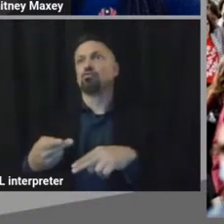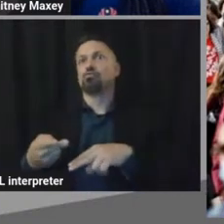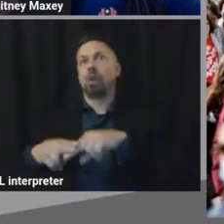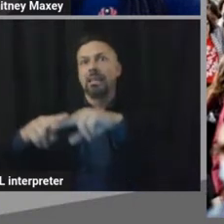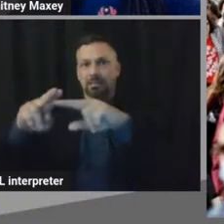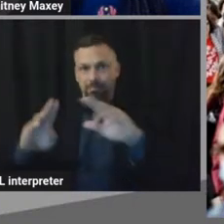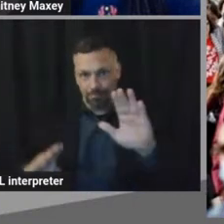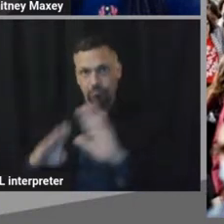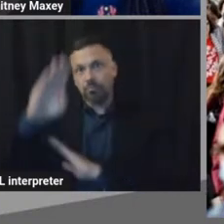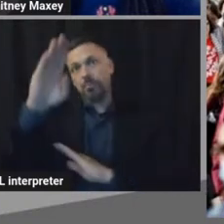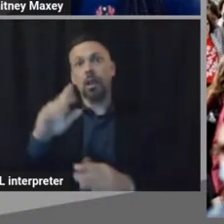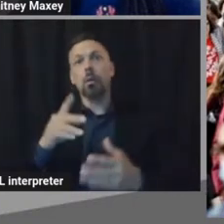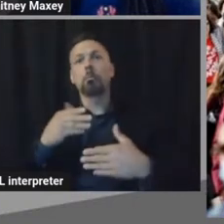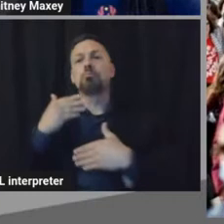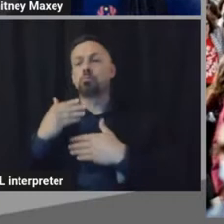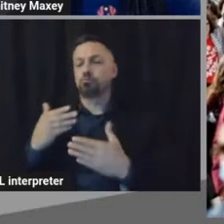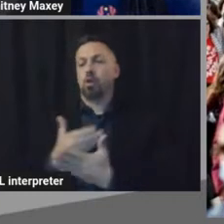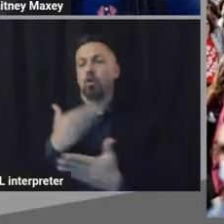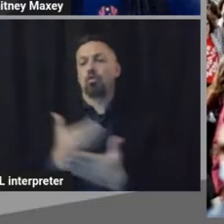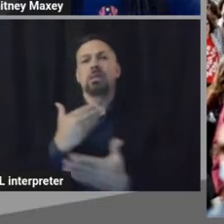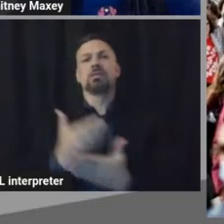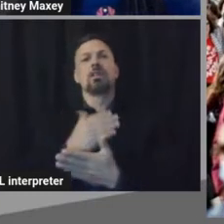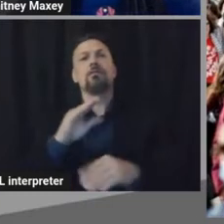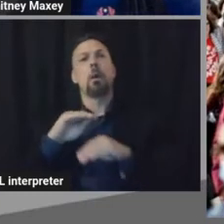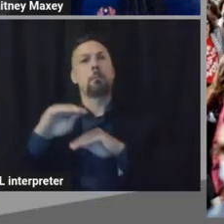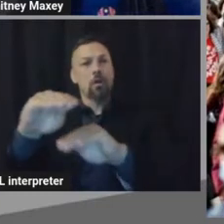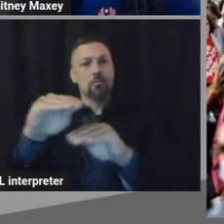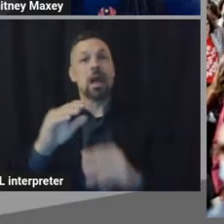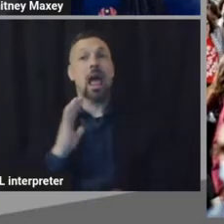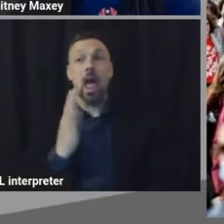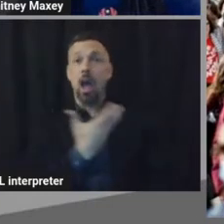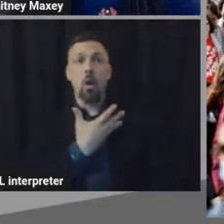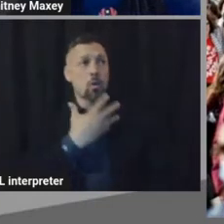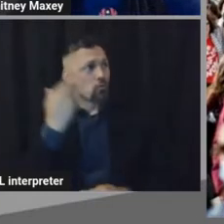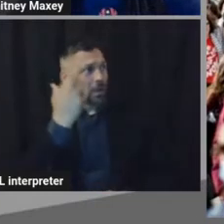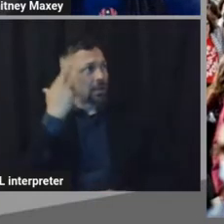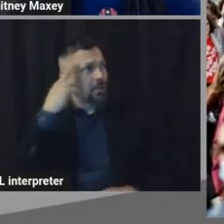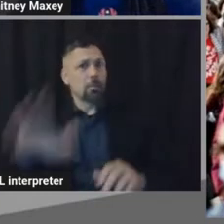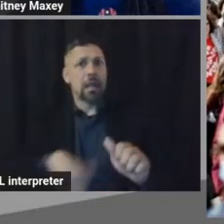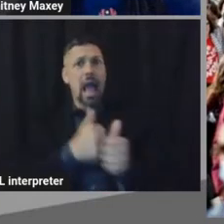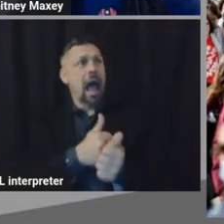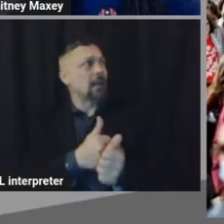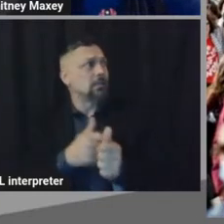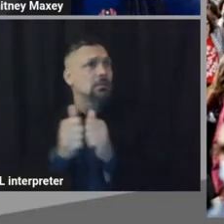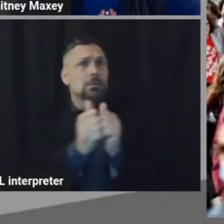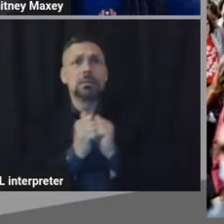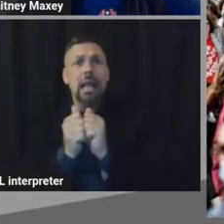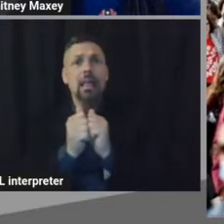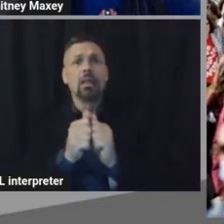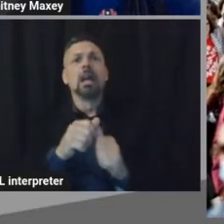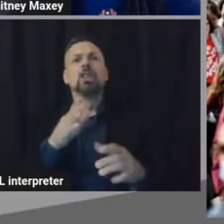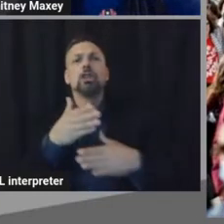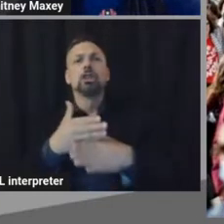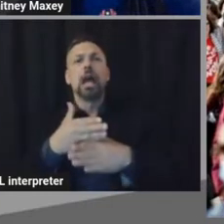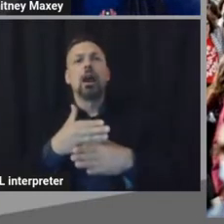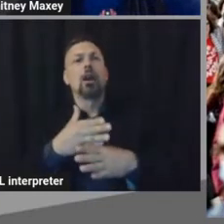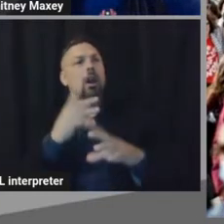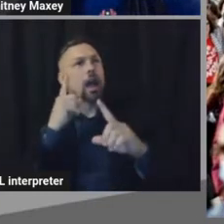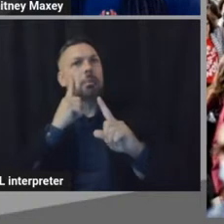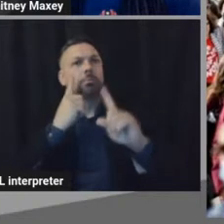movement. Our basis for being in a front together is our shared strategic objective, defeat